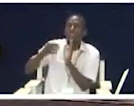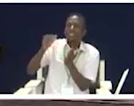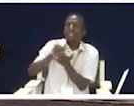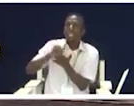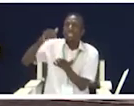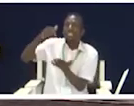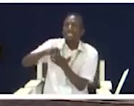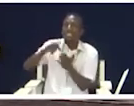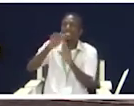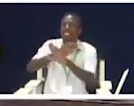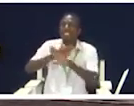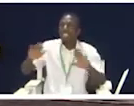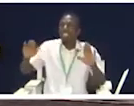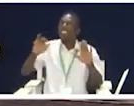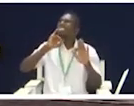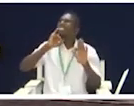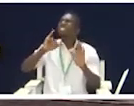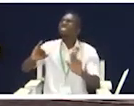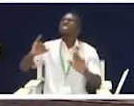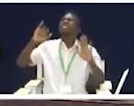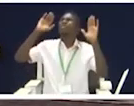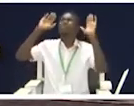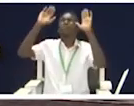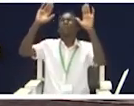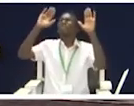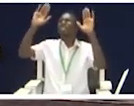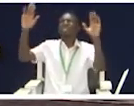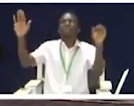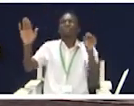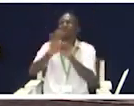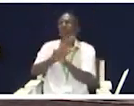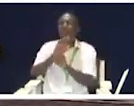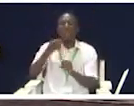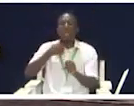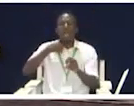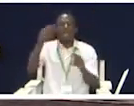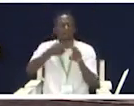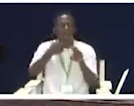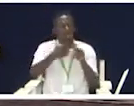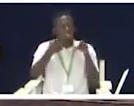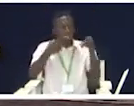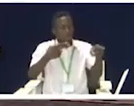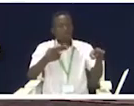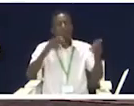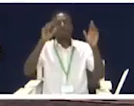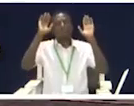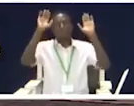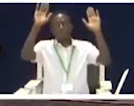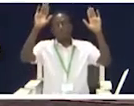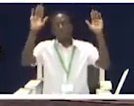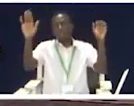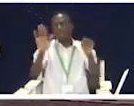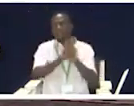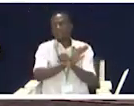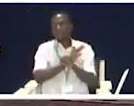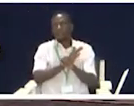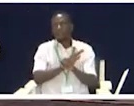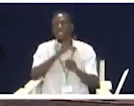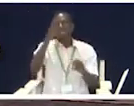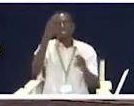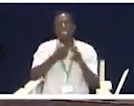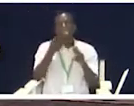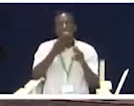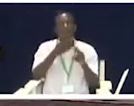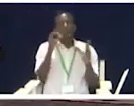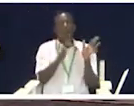bringing, he is so wonderful that I have to call him wonderful. Now, I want you to take note of this. The name of this